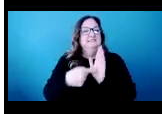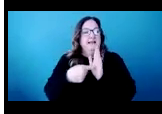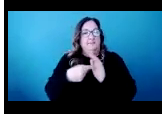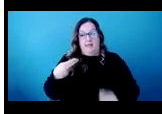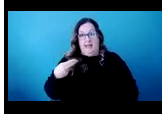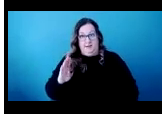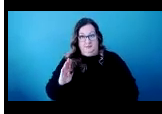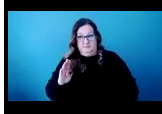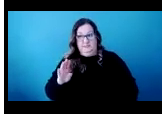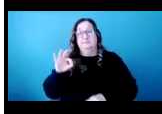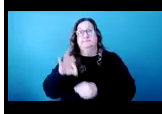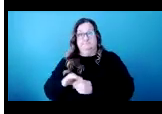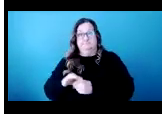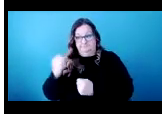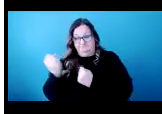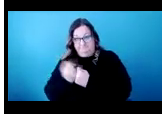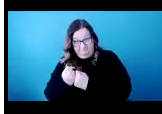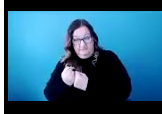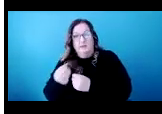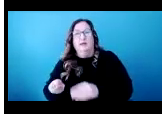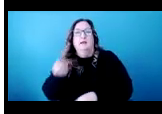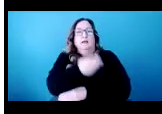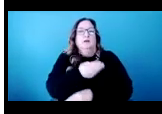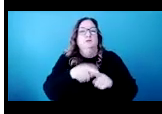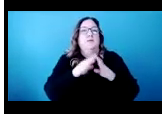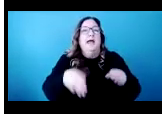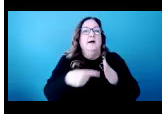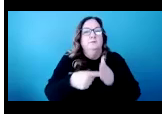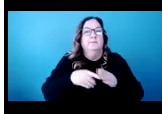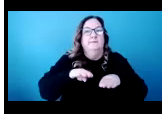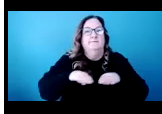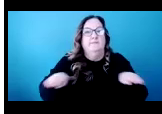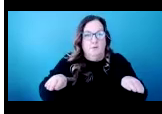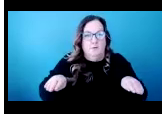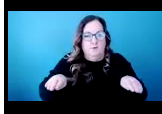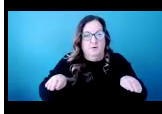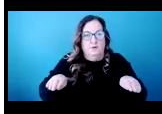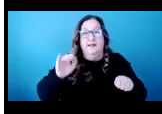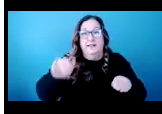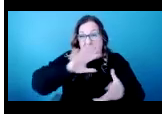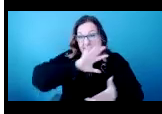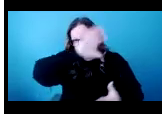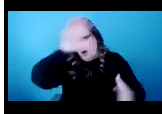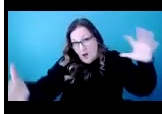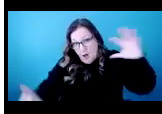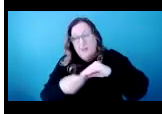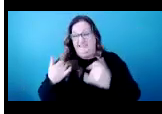voted yes, it'll get sent to the House floor, which is all 75 House of